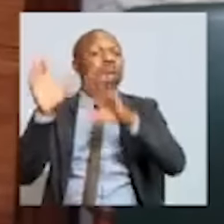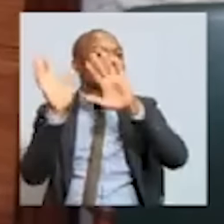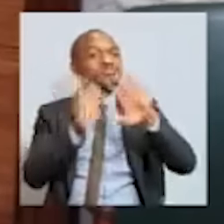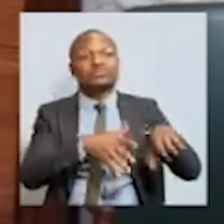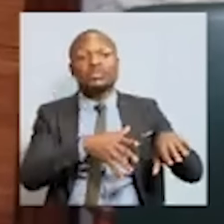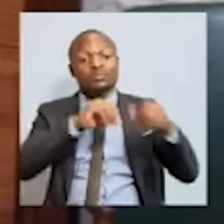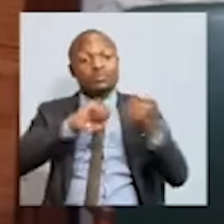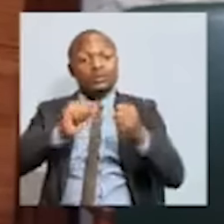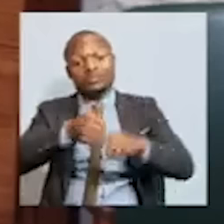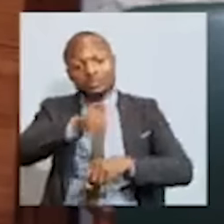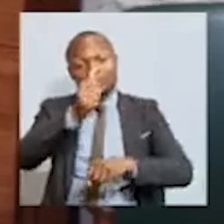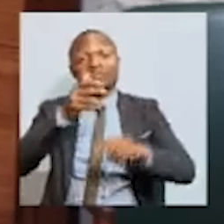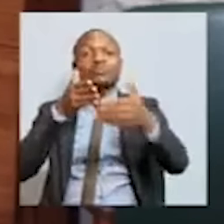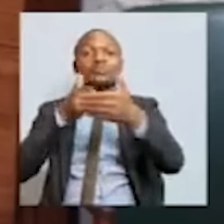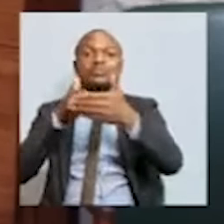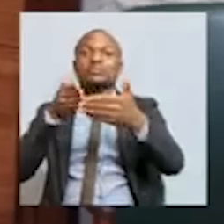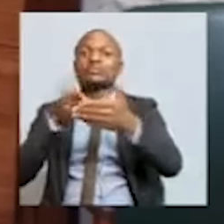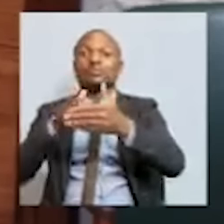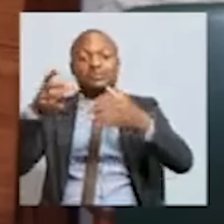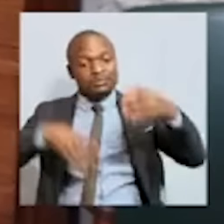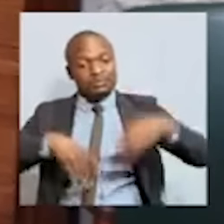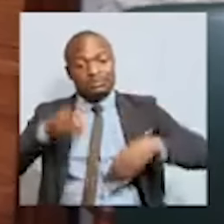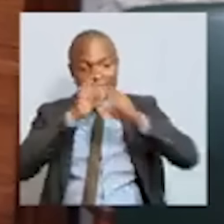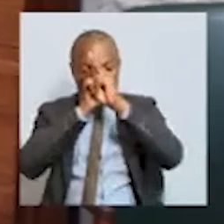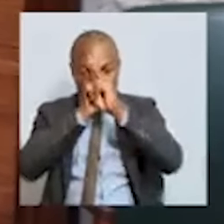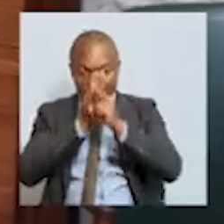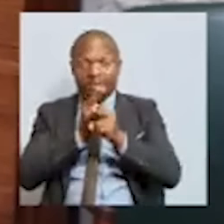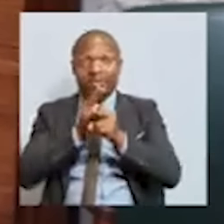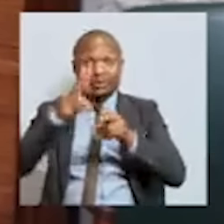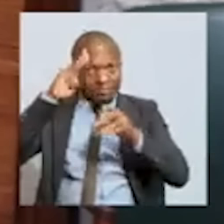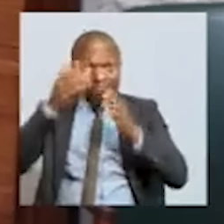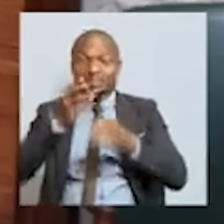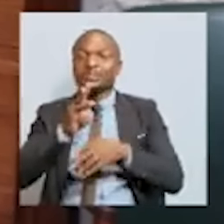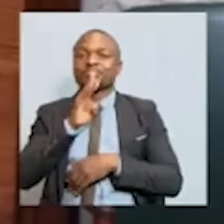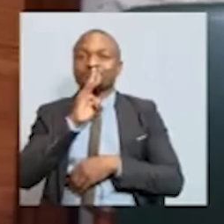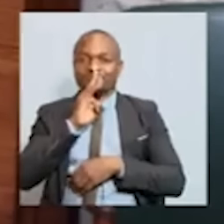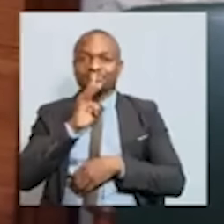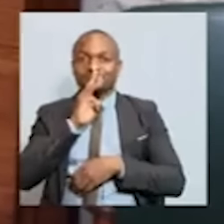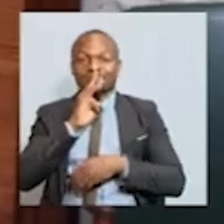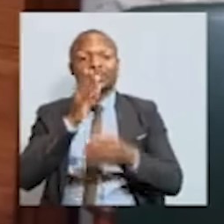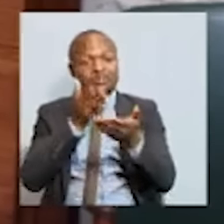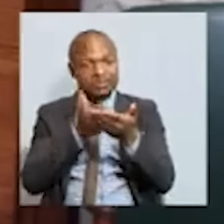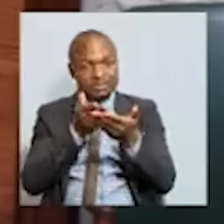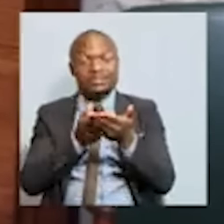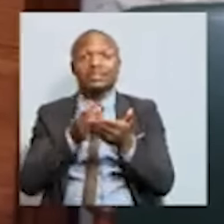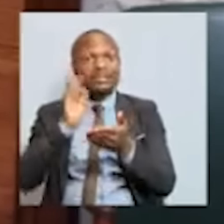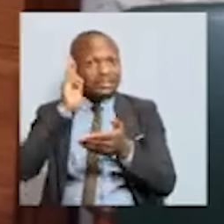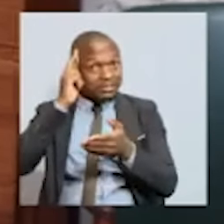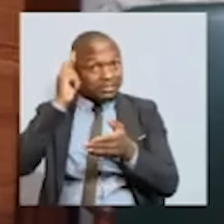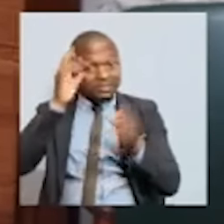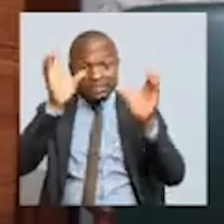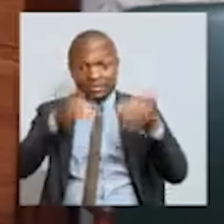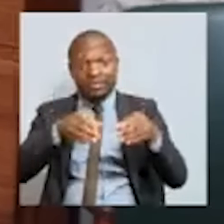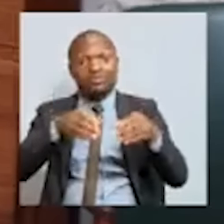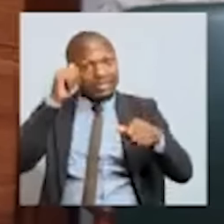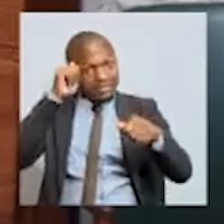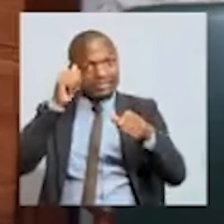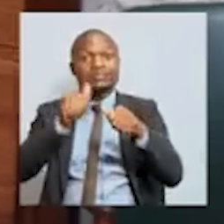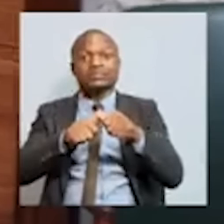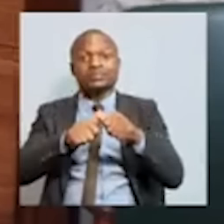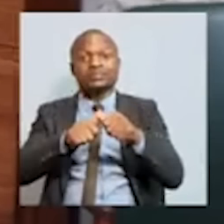defend himself against the complaint by Honorable M. Mposha MP. For this reason, the committee resolved